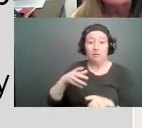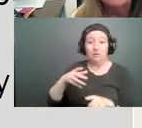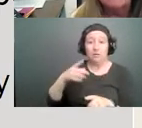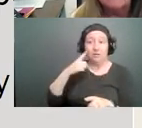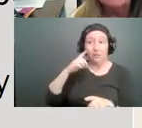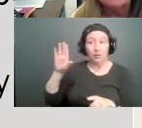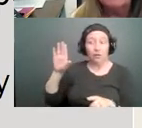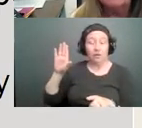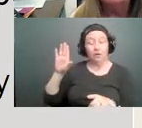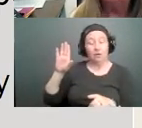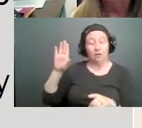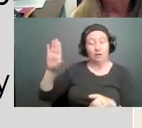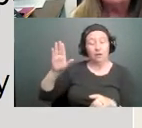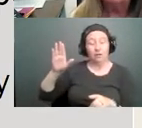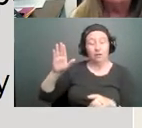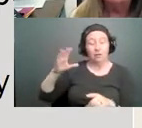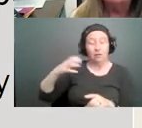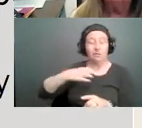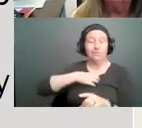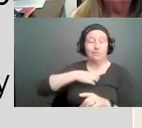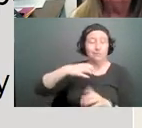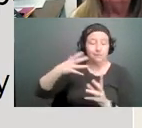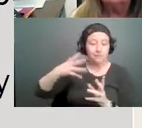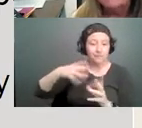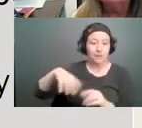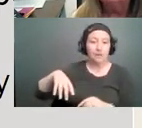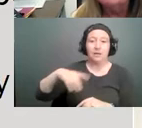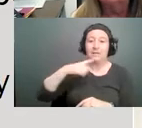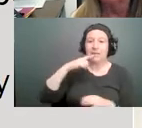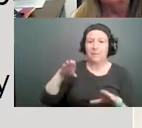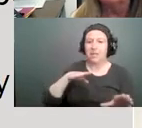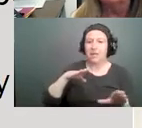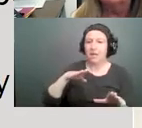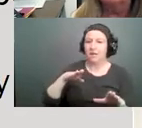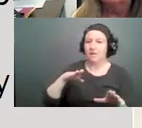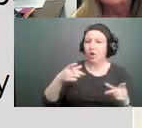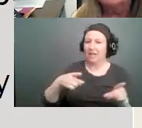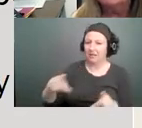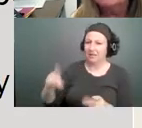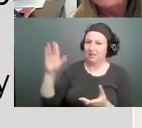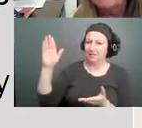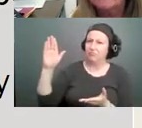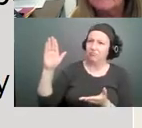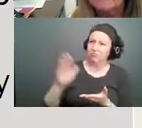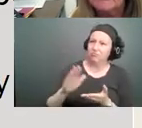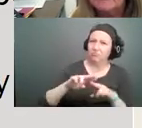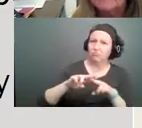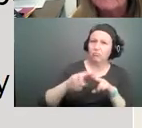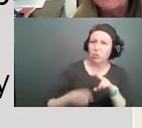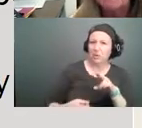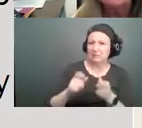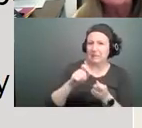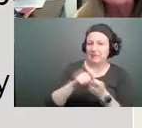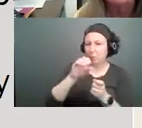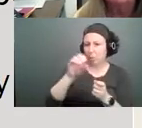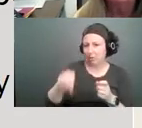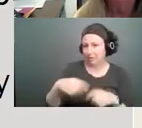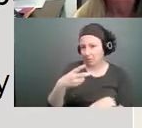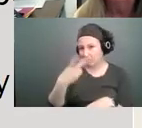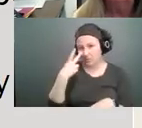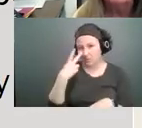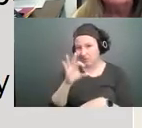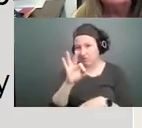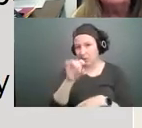process appeal was that the behavior incidents had decreased by a certain percentage you see